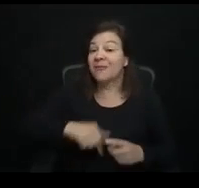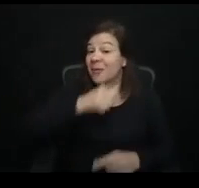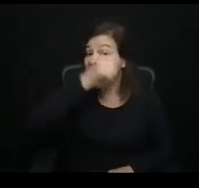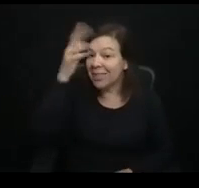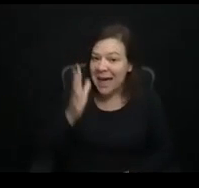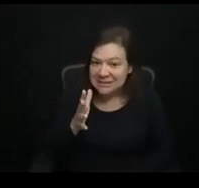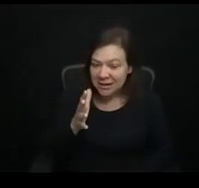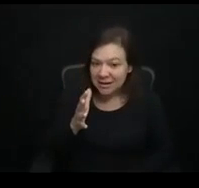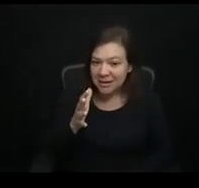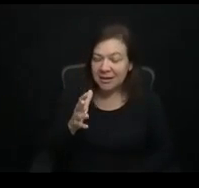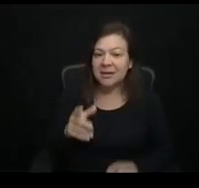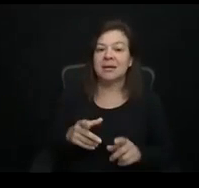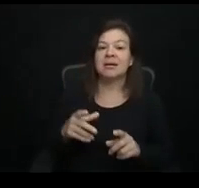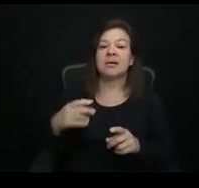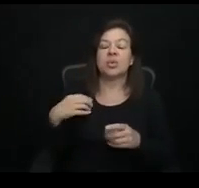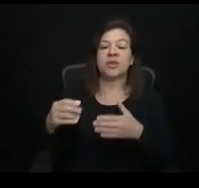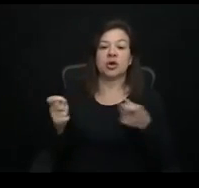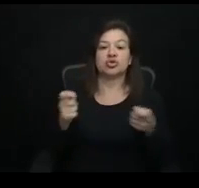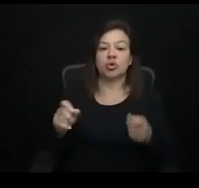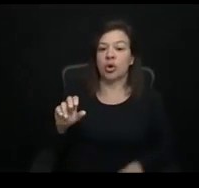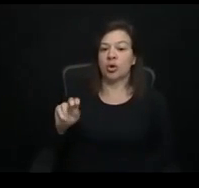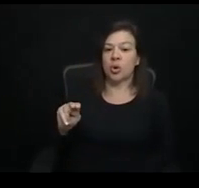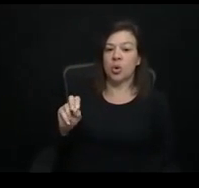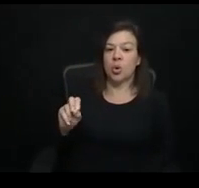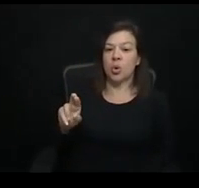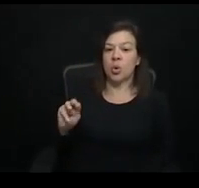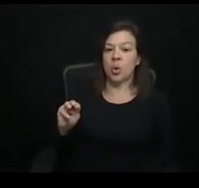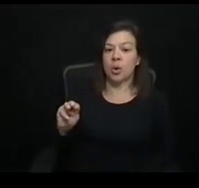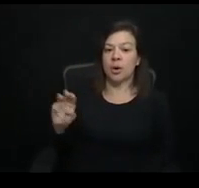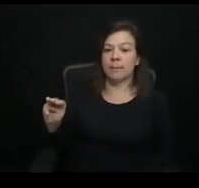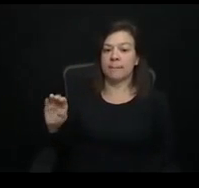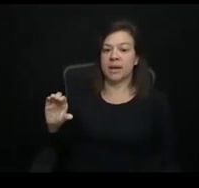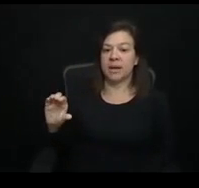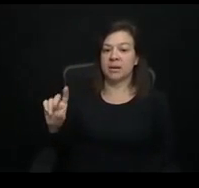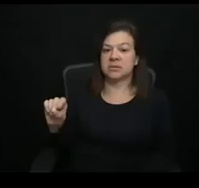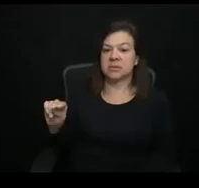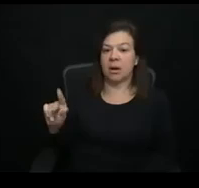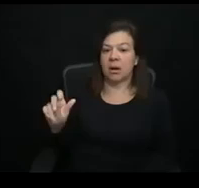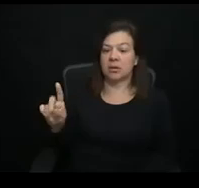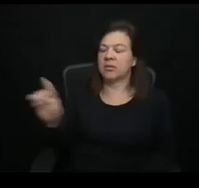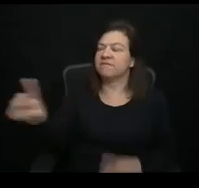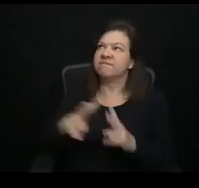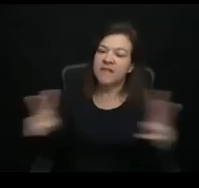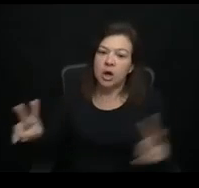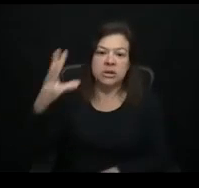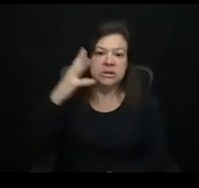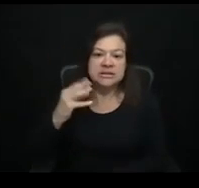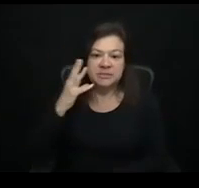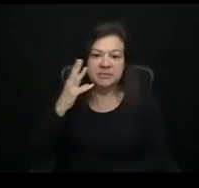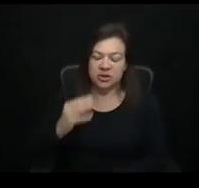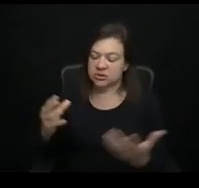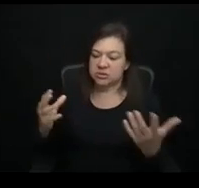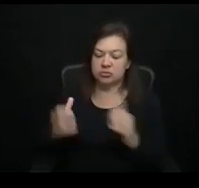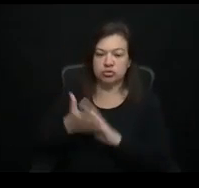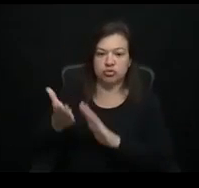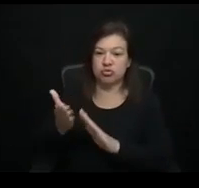of Norm McDonald. They are incredibly experienced. They are very capable of running a fire just like this. They've been doing it, some of